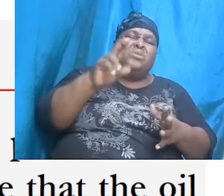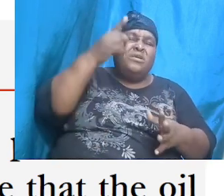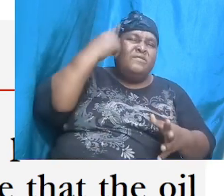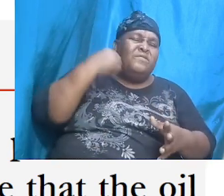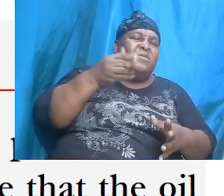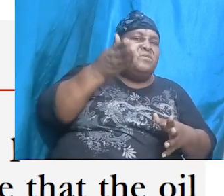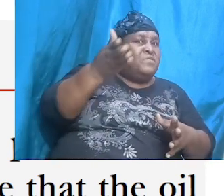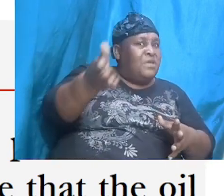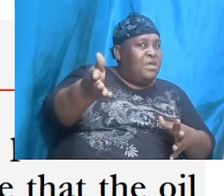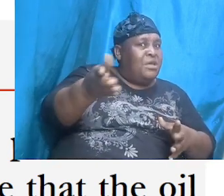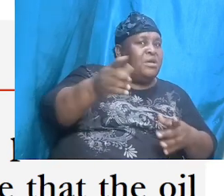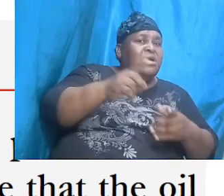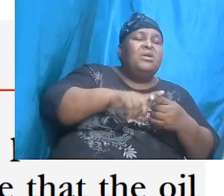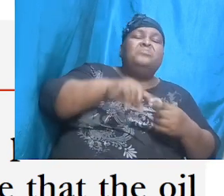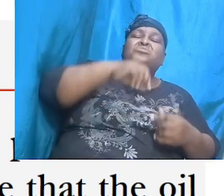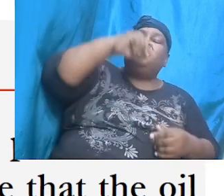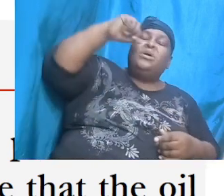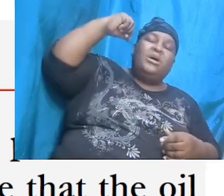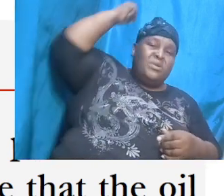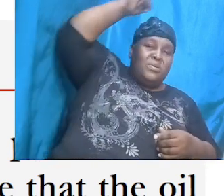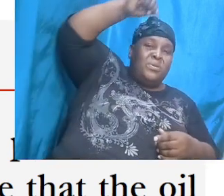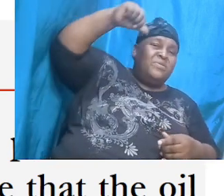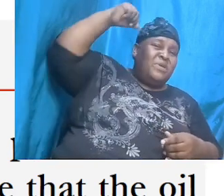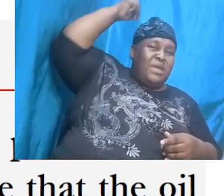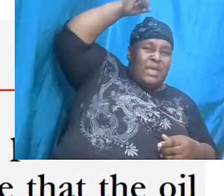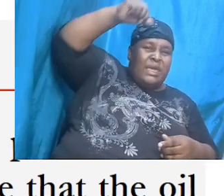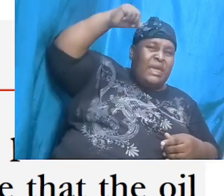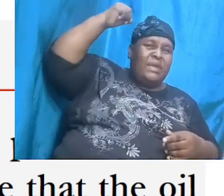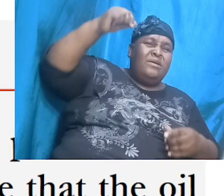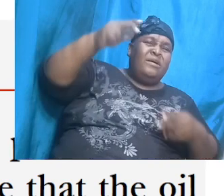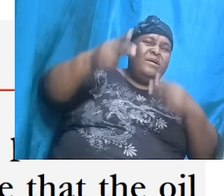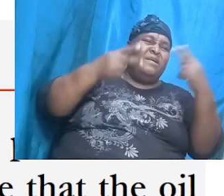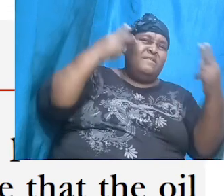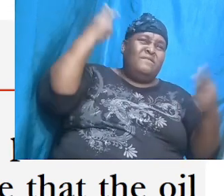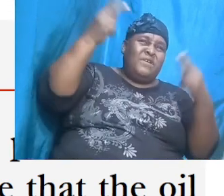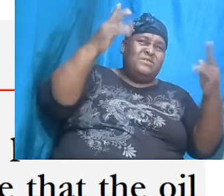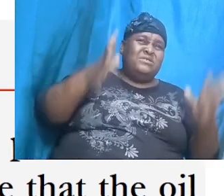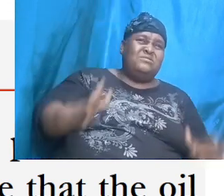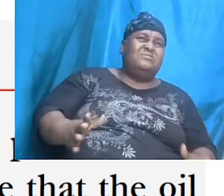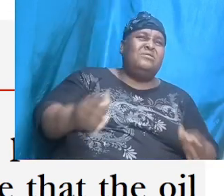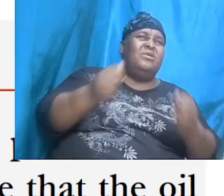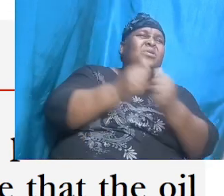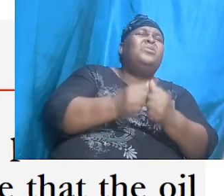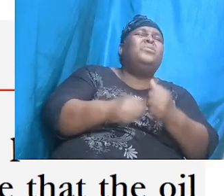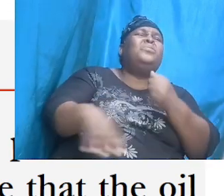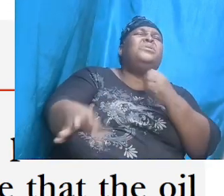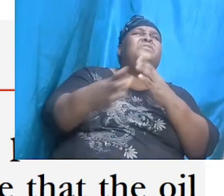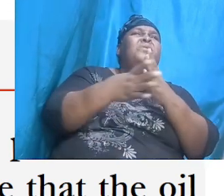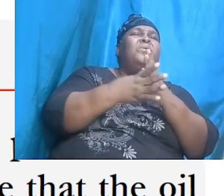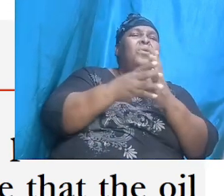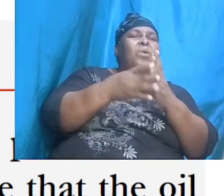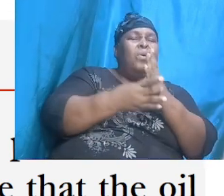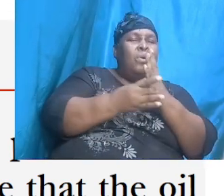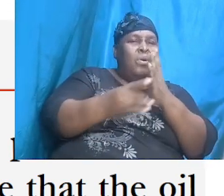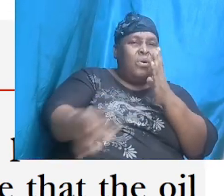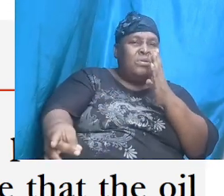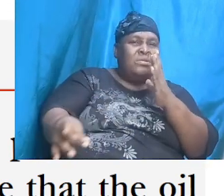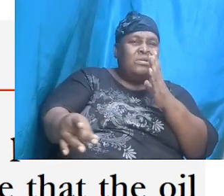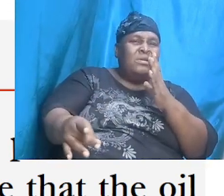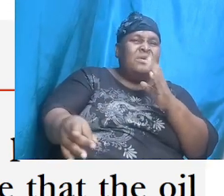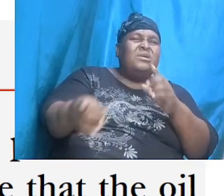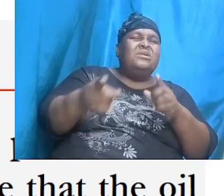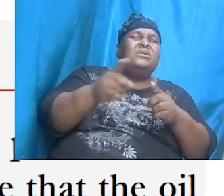head, praise God, of their visitors with oil. It was a form of comfort. It was a form of refreshing to whoever came into